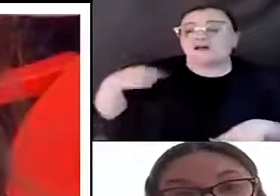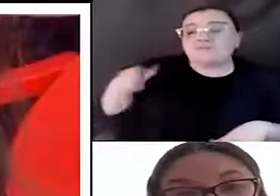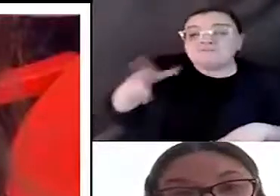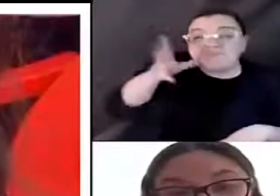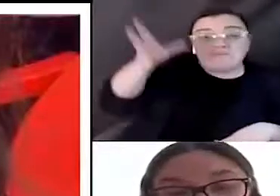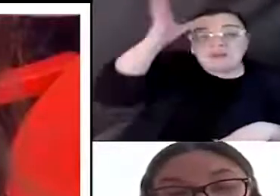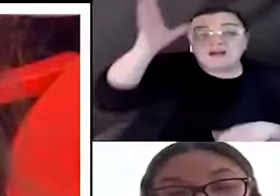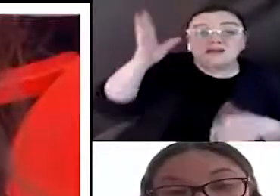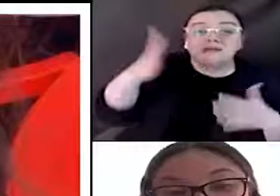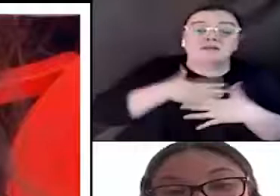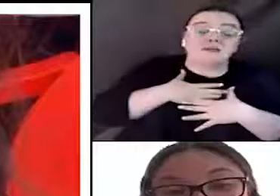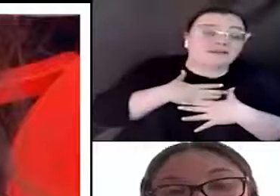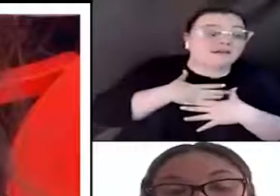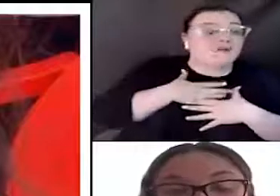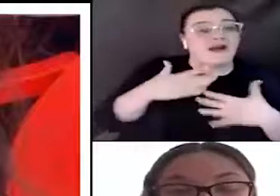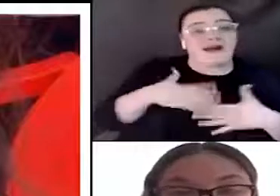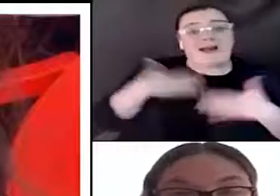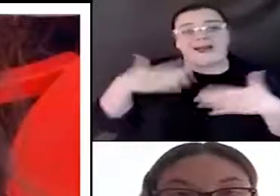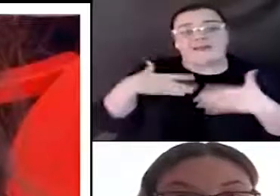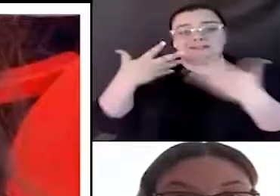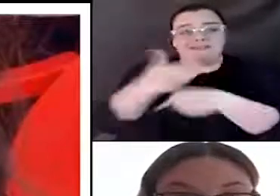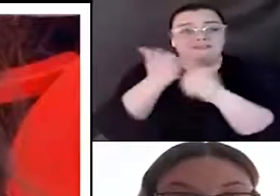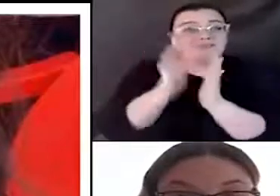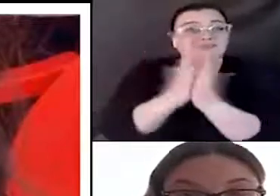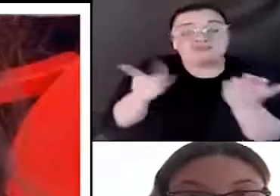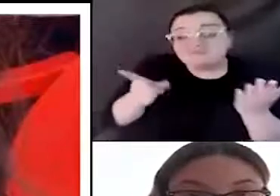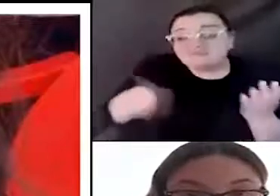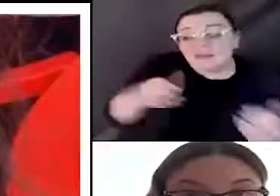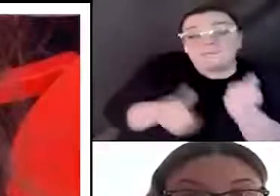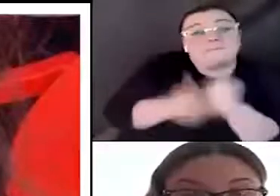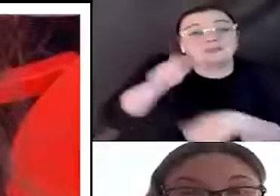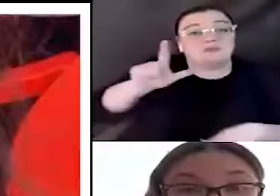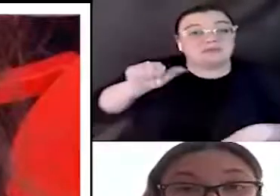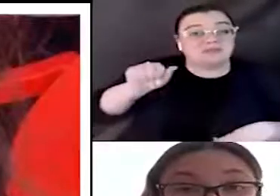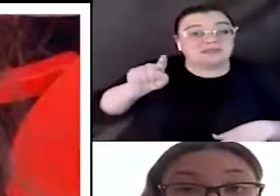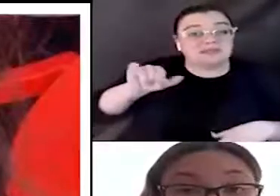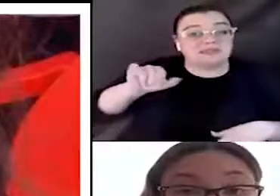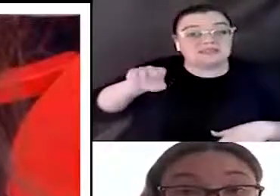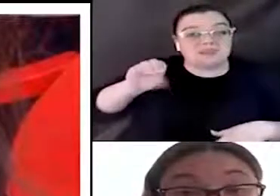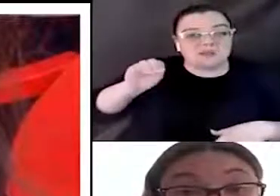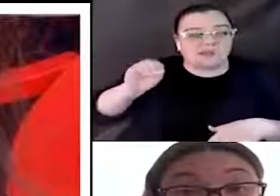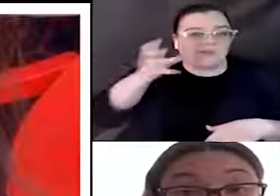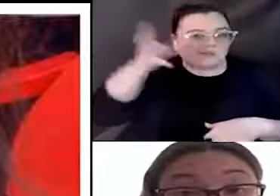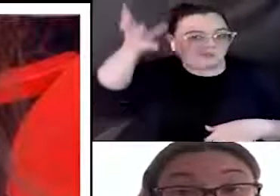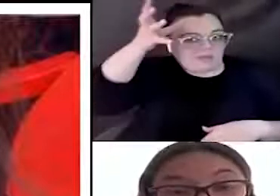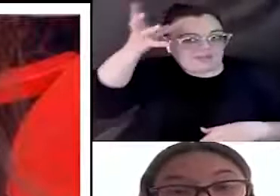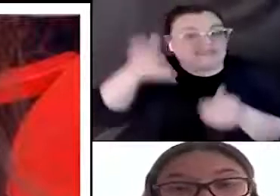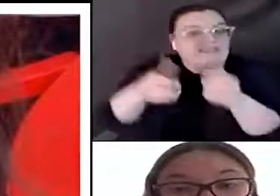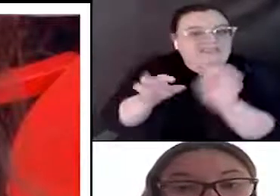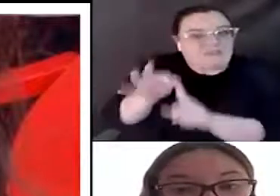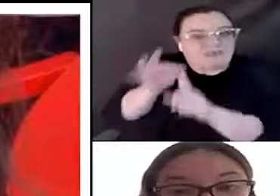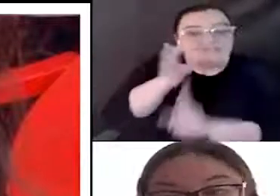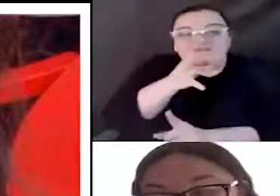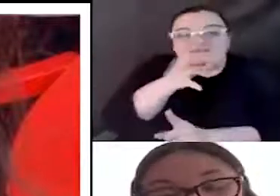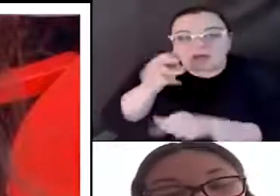to receive those books because most of the Latino parents, especially in the farmer workers, they don't know how to read. They were not